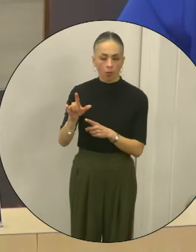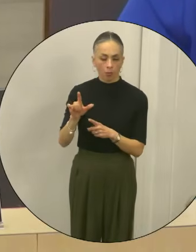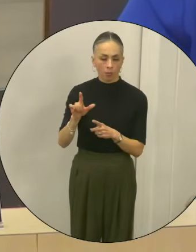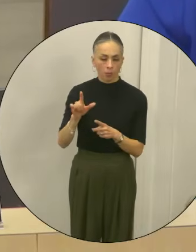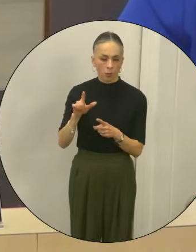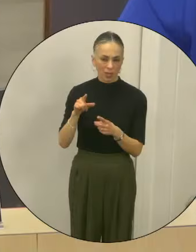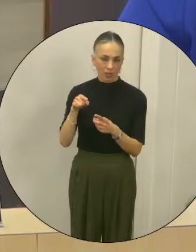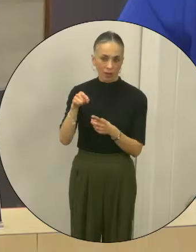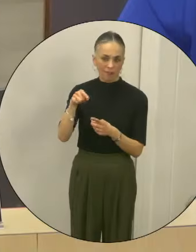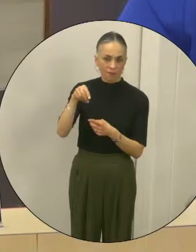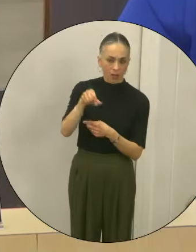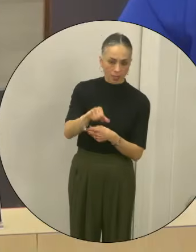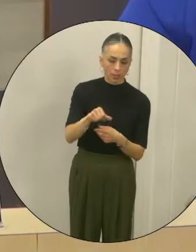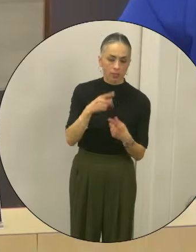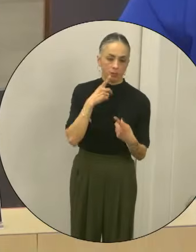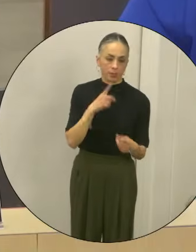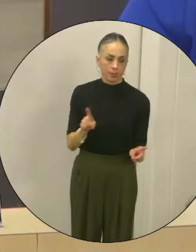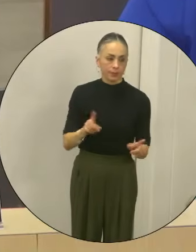funded?